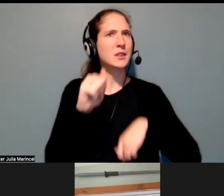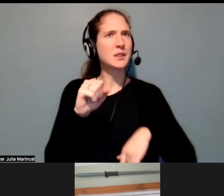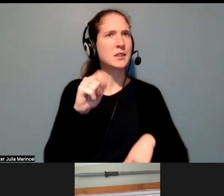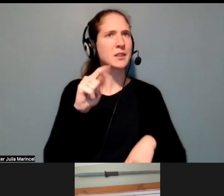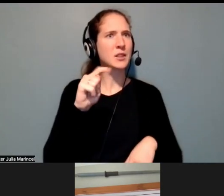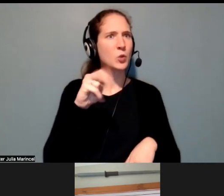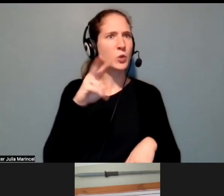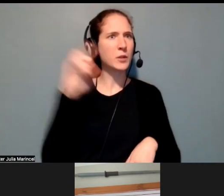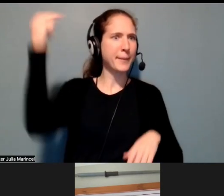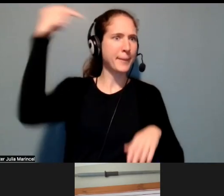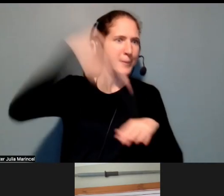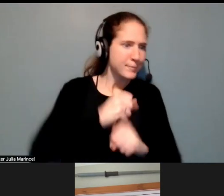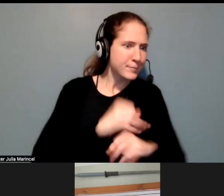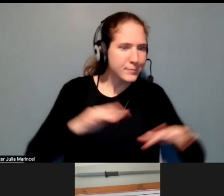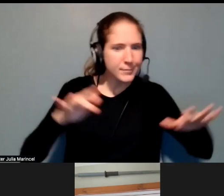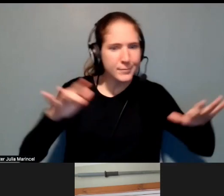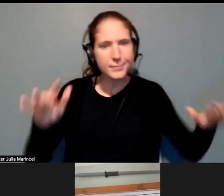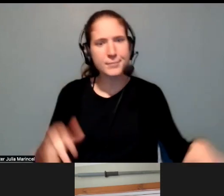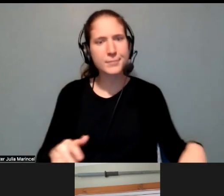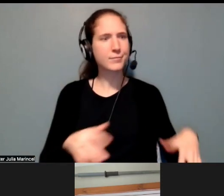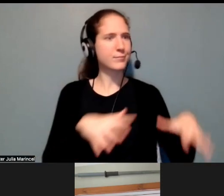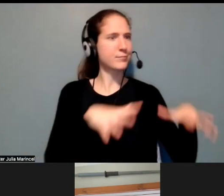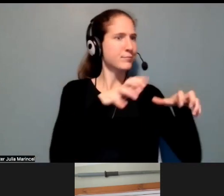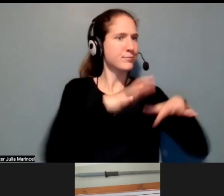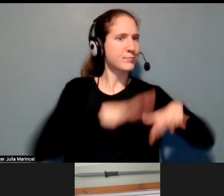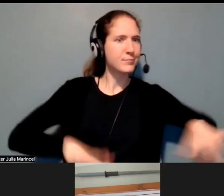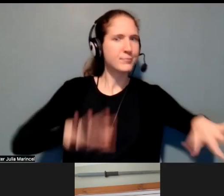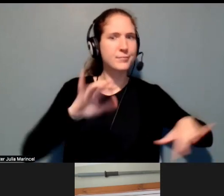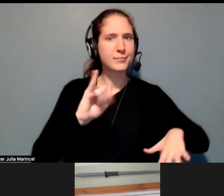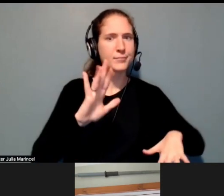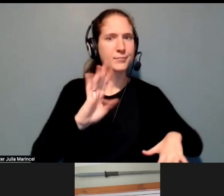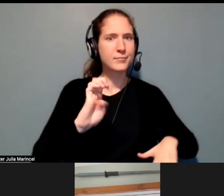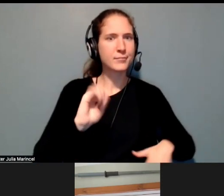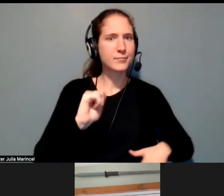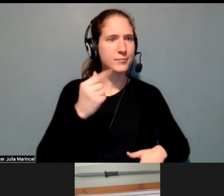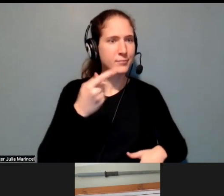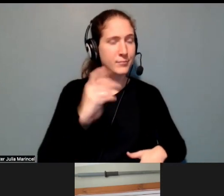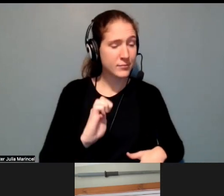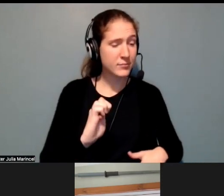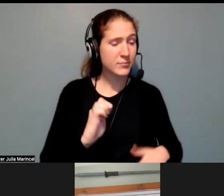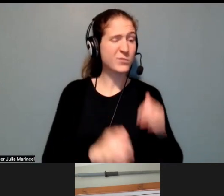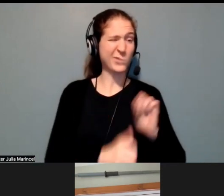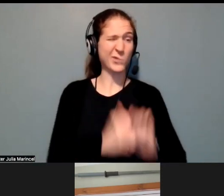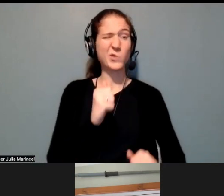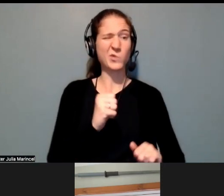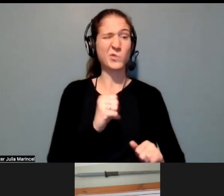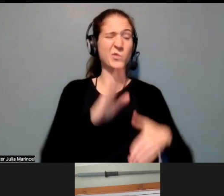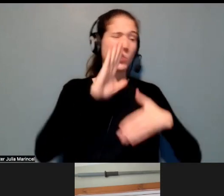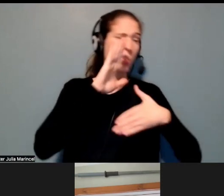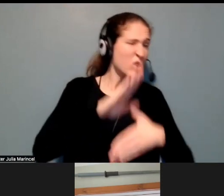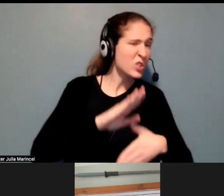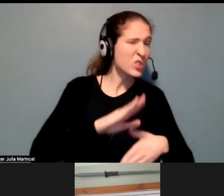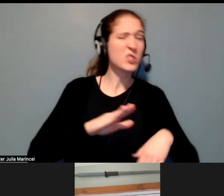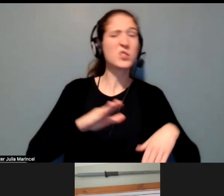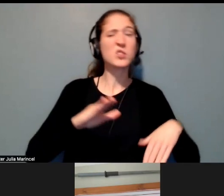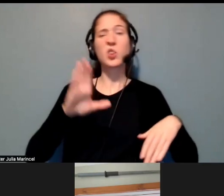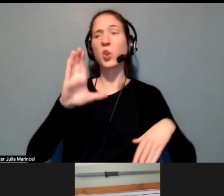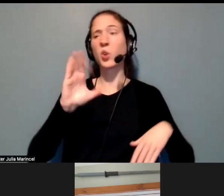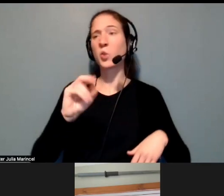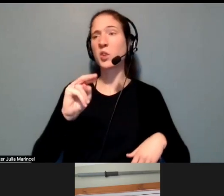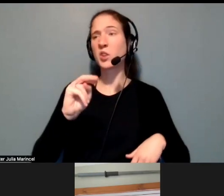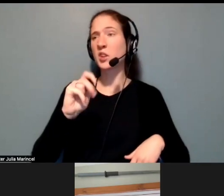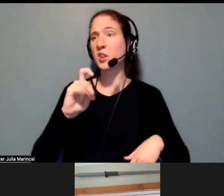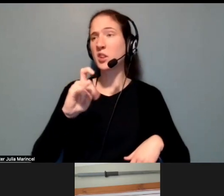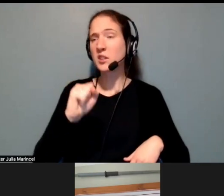they come in all shapes and sizes and almost every continent except Antarctica. Oh, yeah. Yeah, it